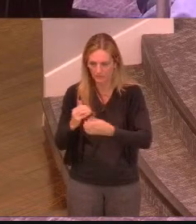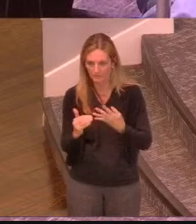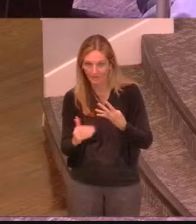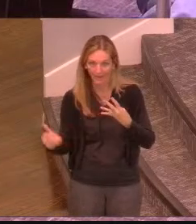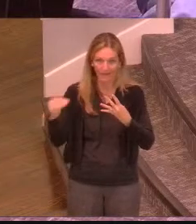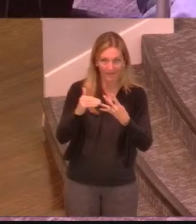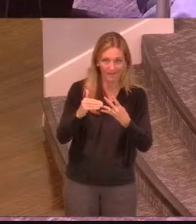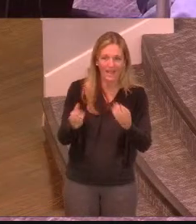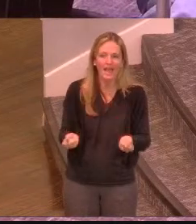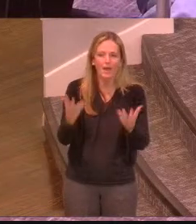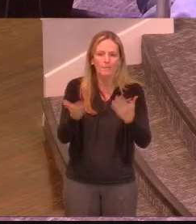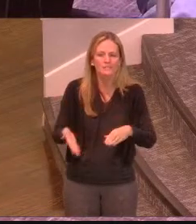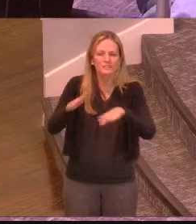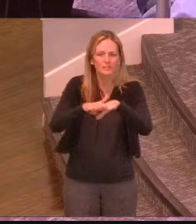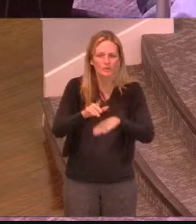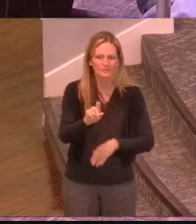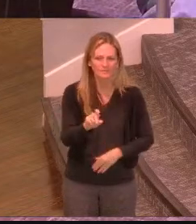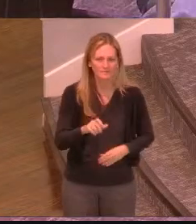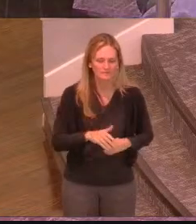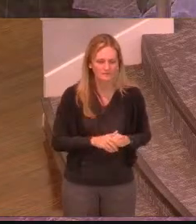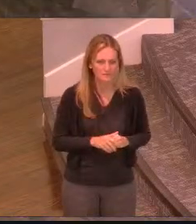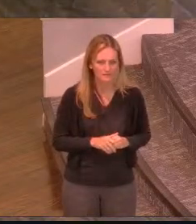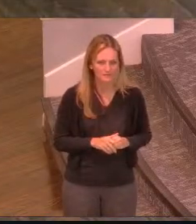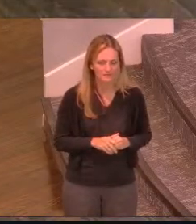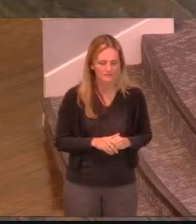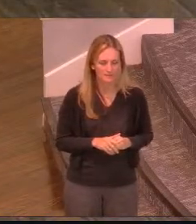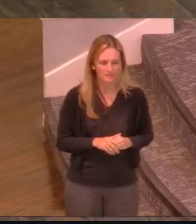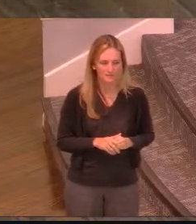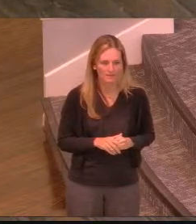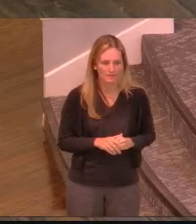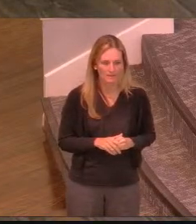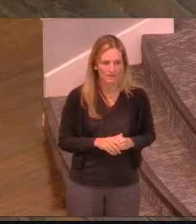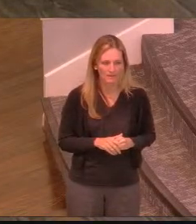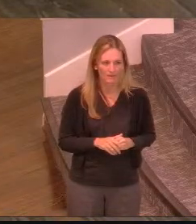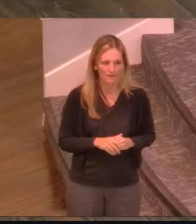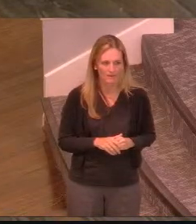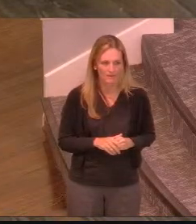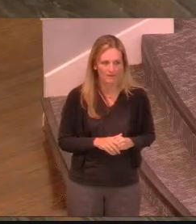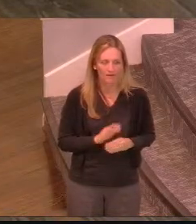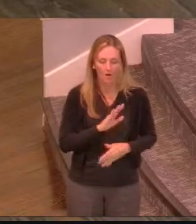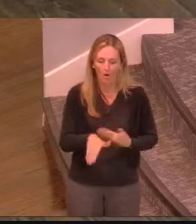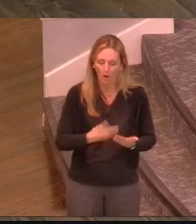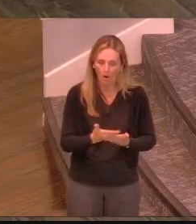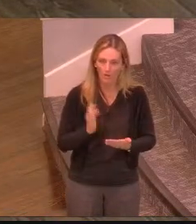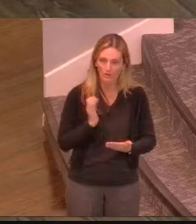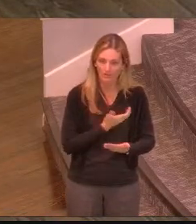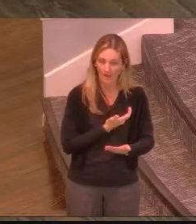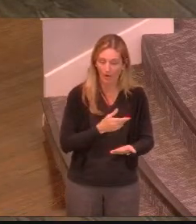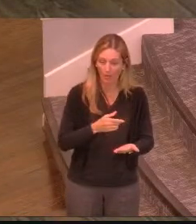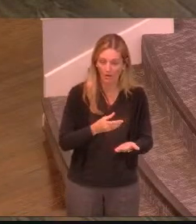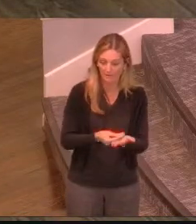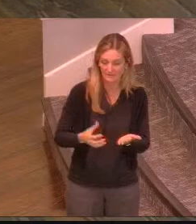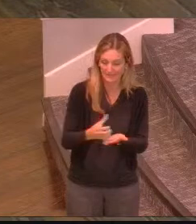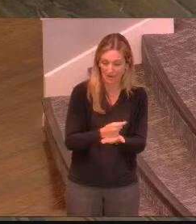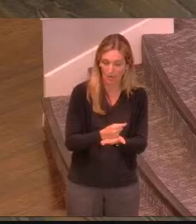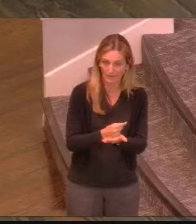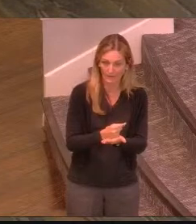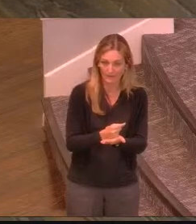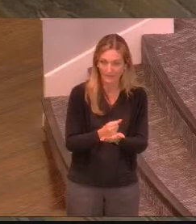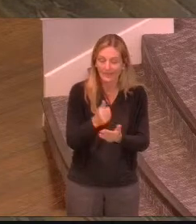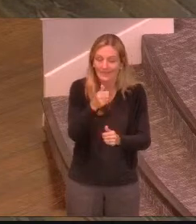the model? So for all of our salary schedules, each step